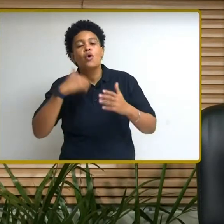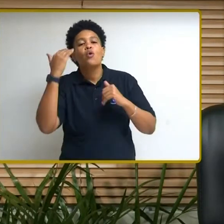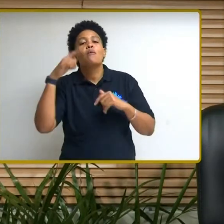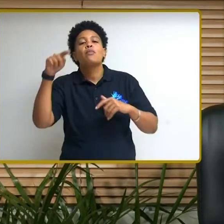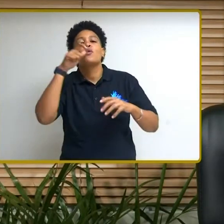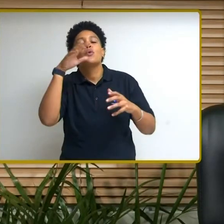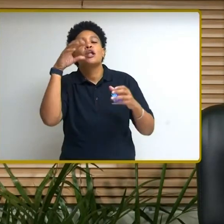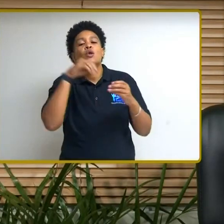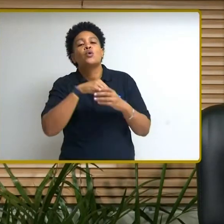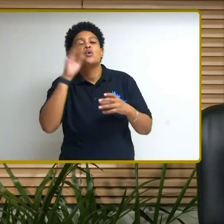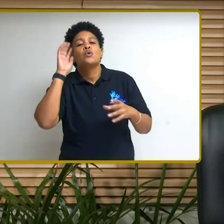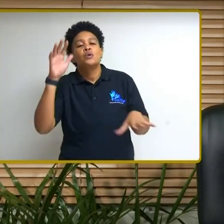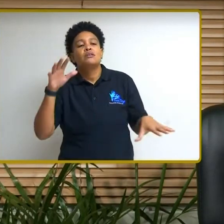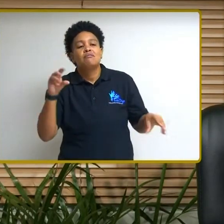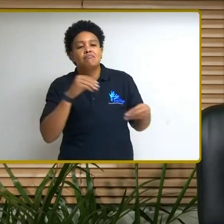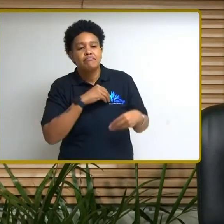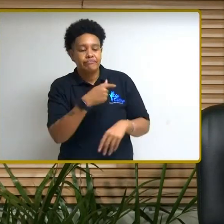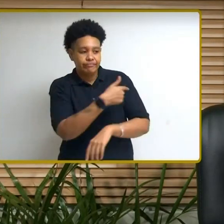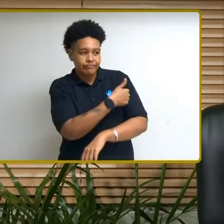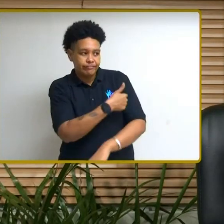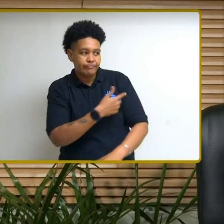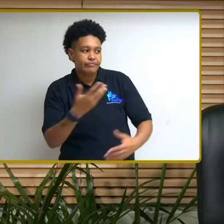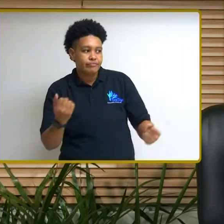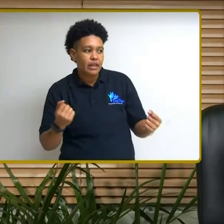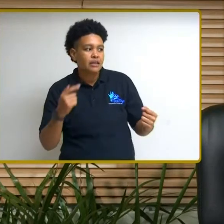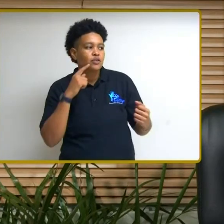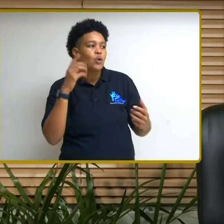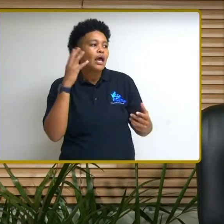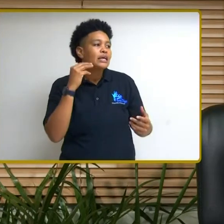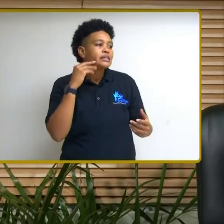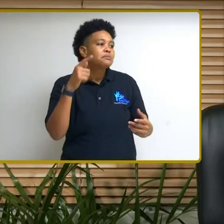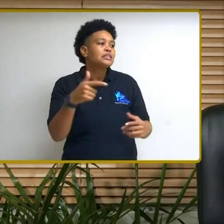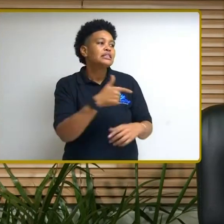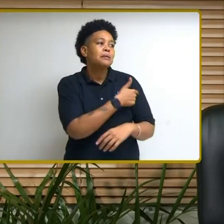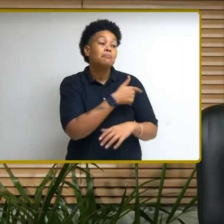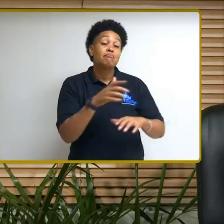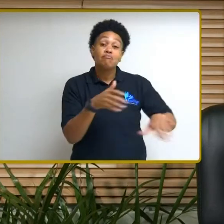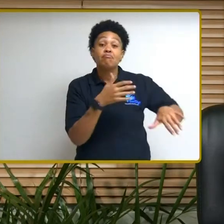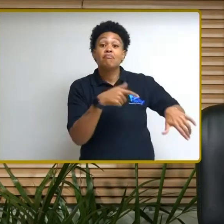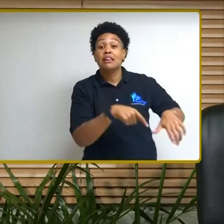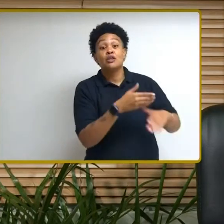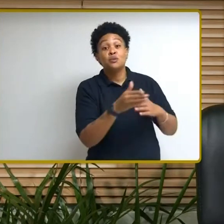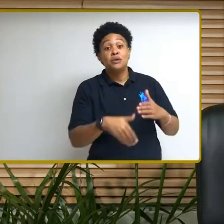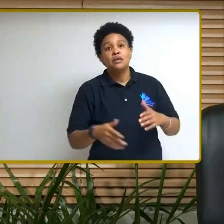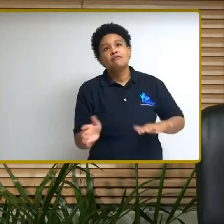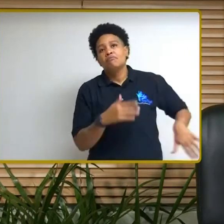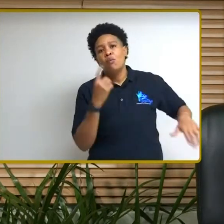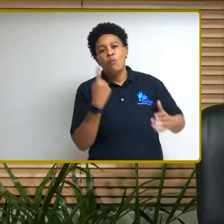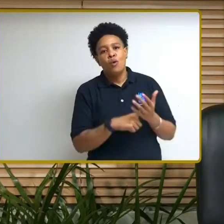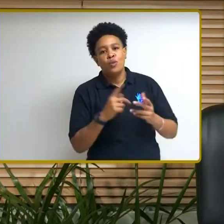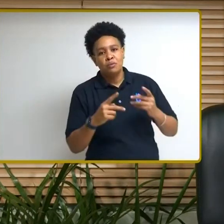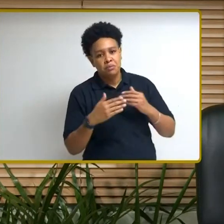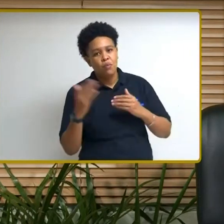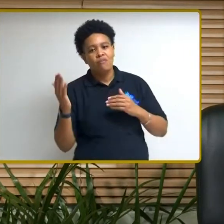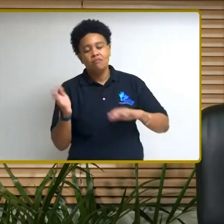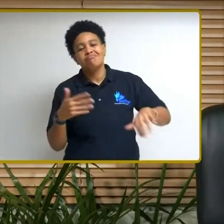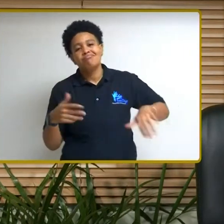those who are included will take up this offer to experience the Blitz this weekend and the weekends